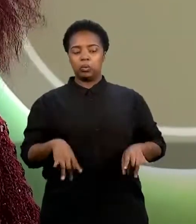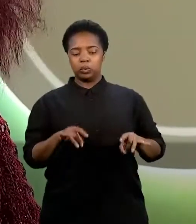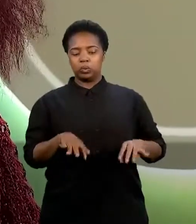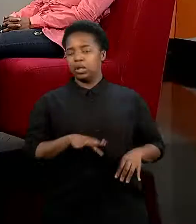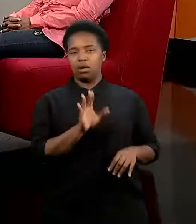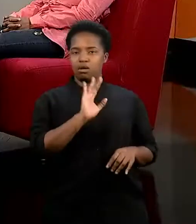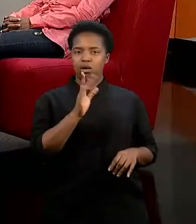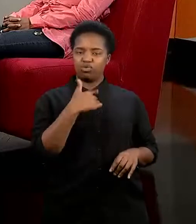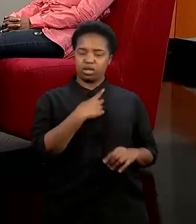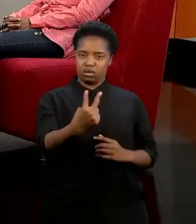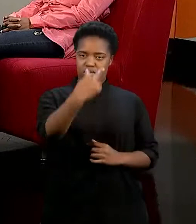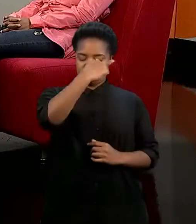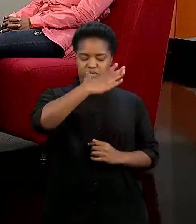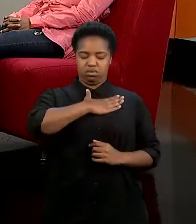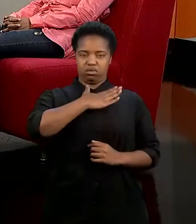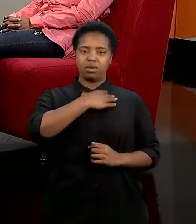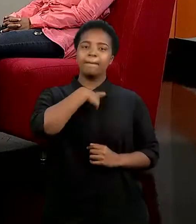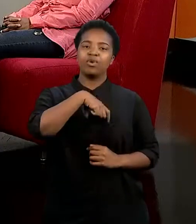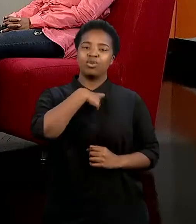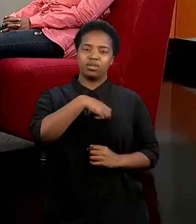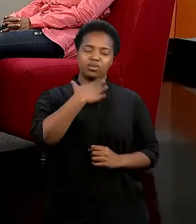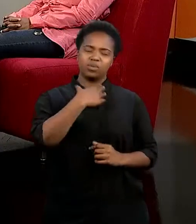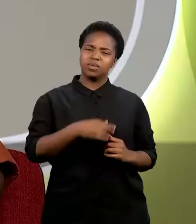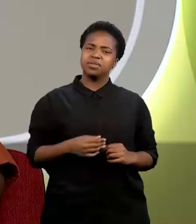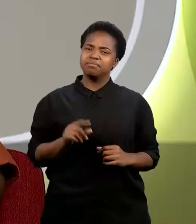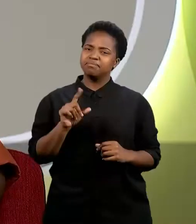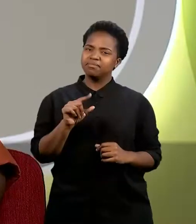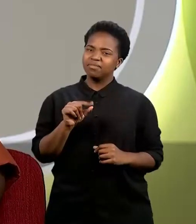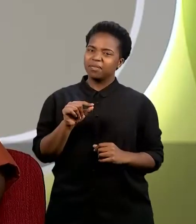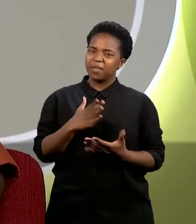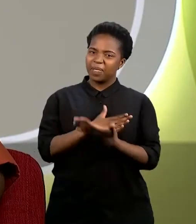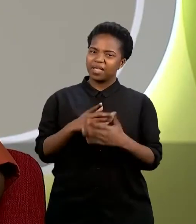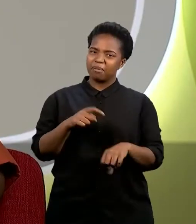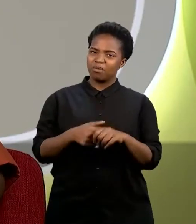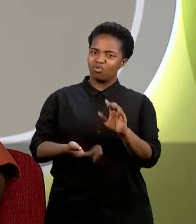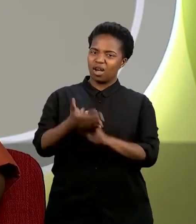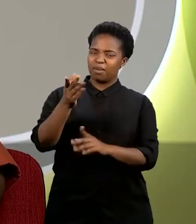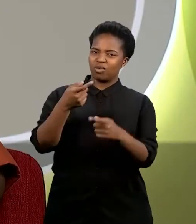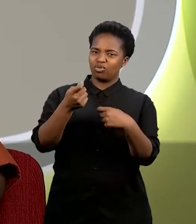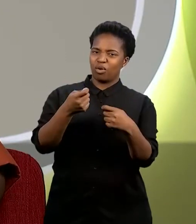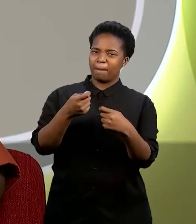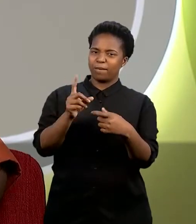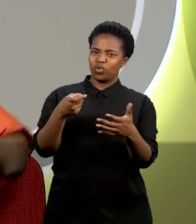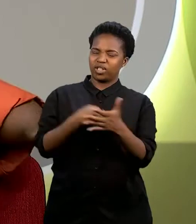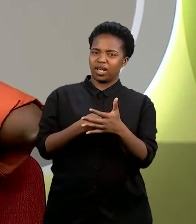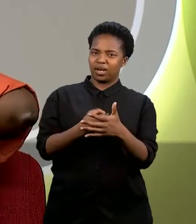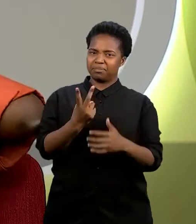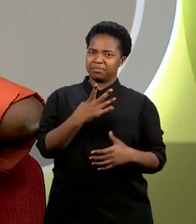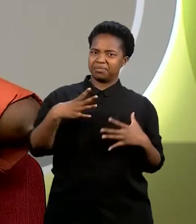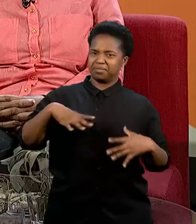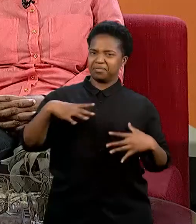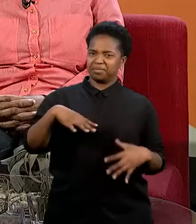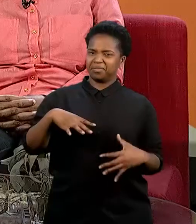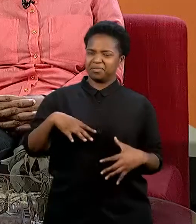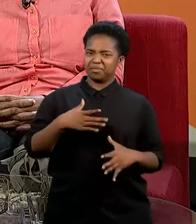look at you, they see a wheelchair. But she saw deeper into who I was. And Nkele, unokuthi uhambe musu uye esitolo uyothenga